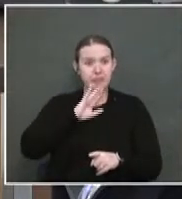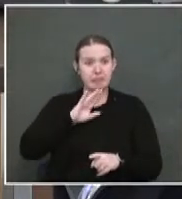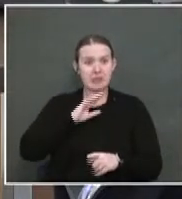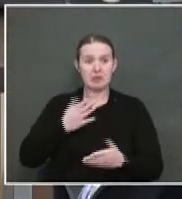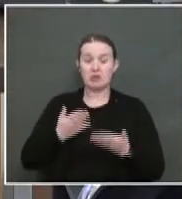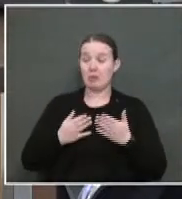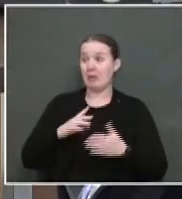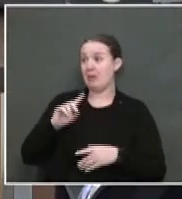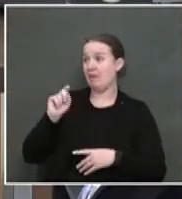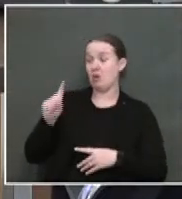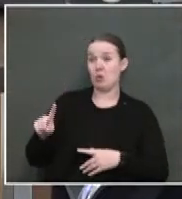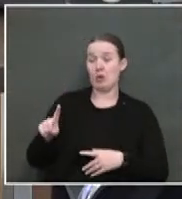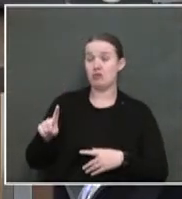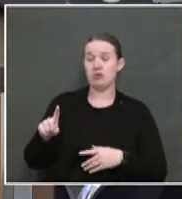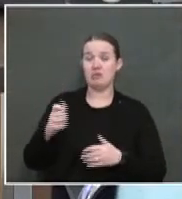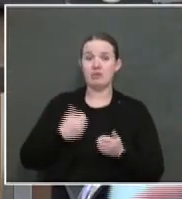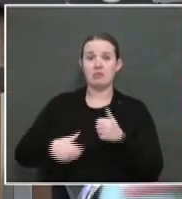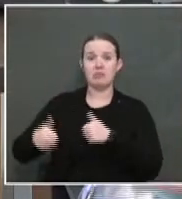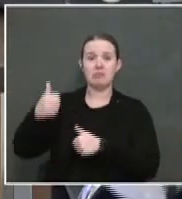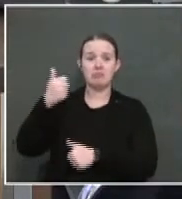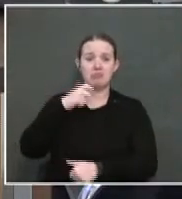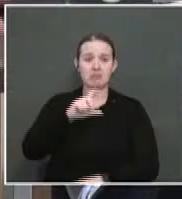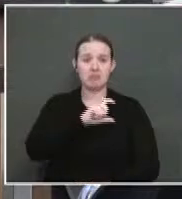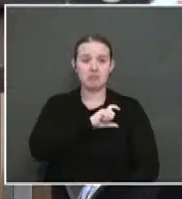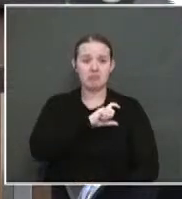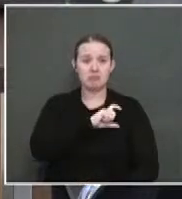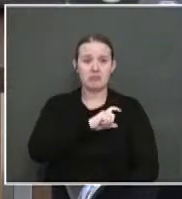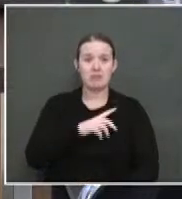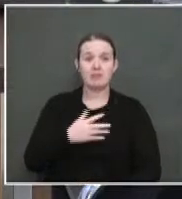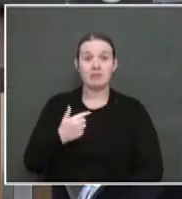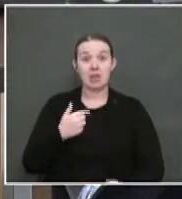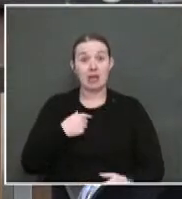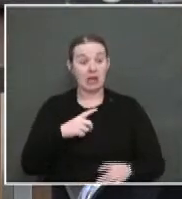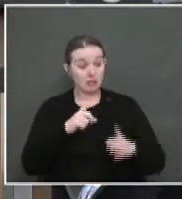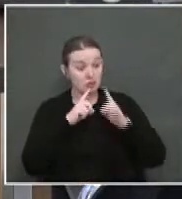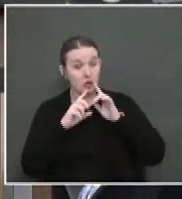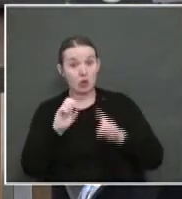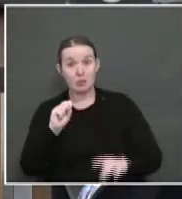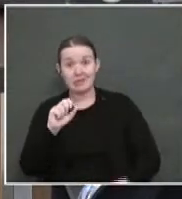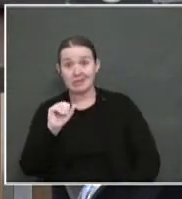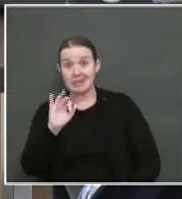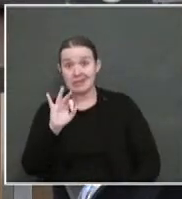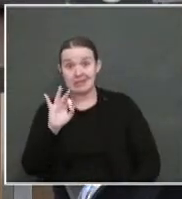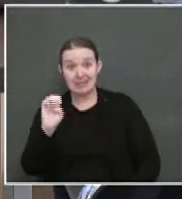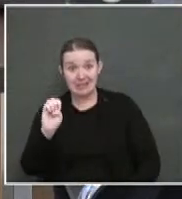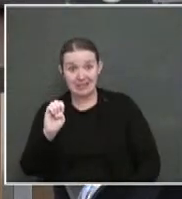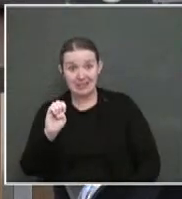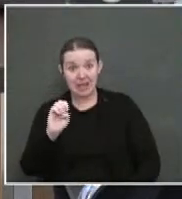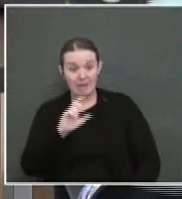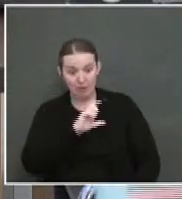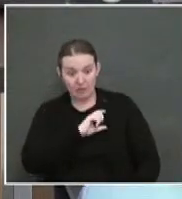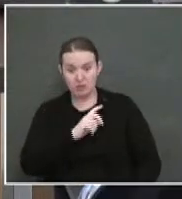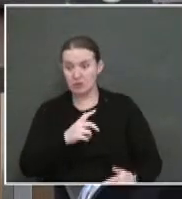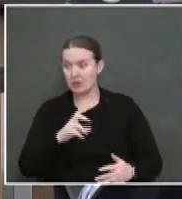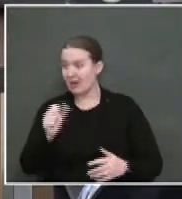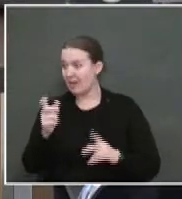question for Chief, and we talked to our safe officer and other folks with the department. There's just not